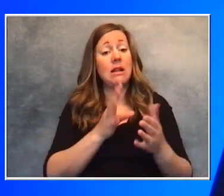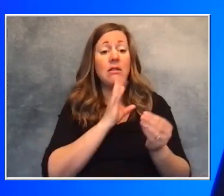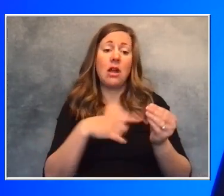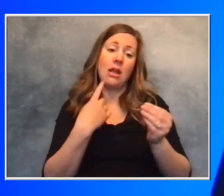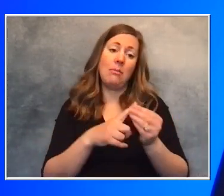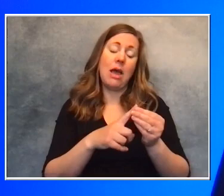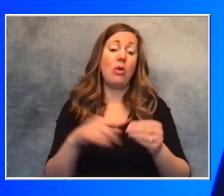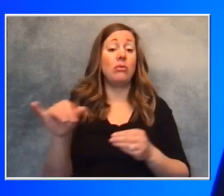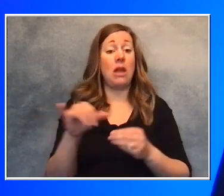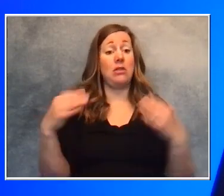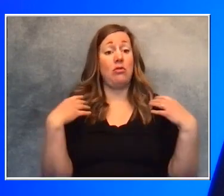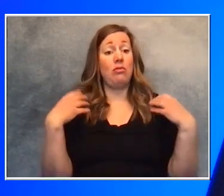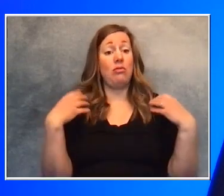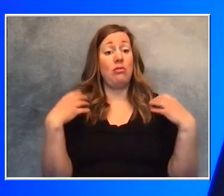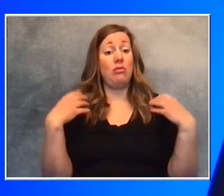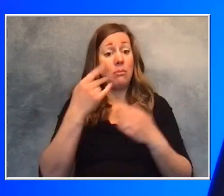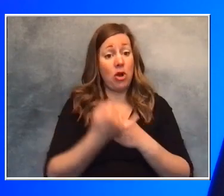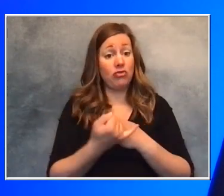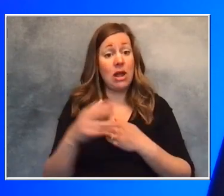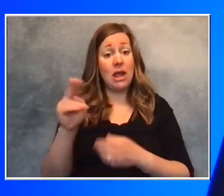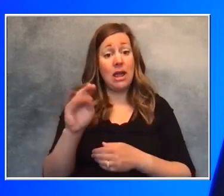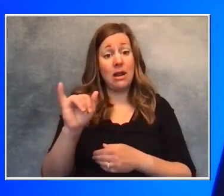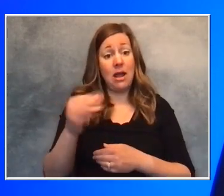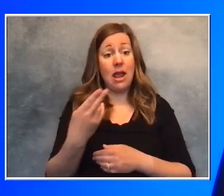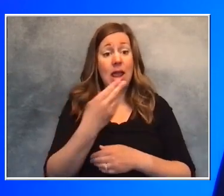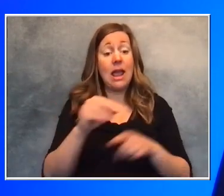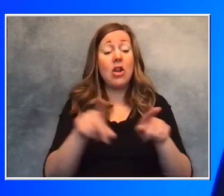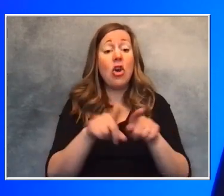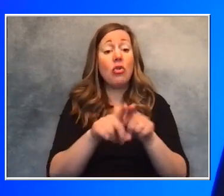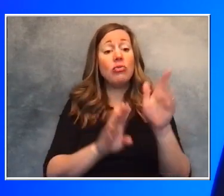study at the NIH, and we're developing